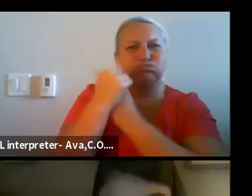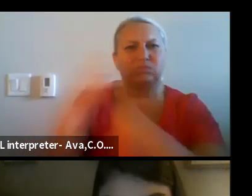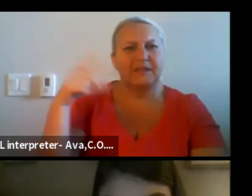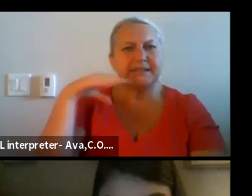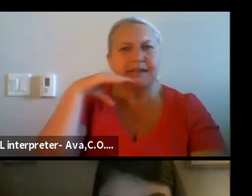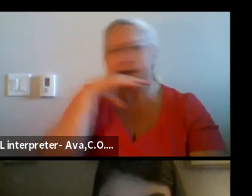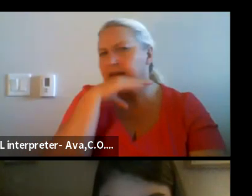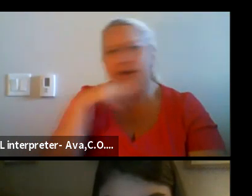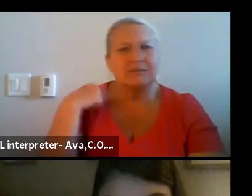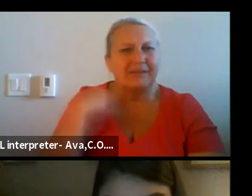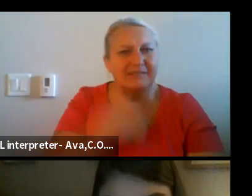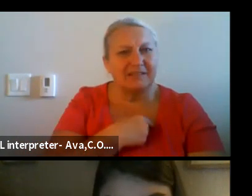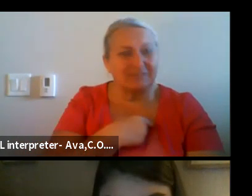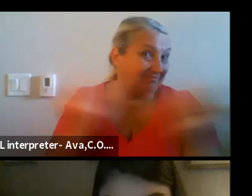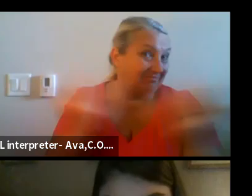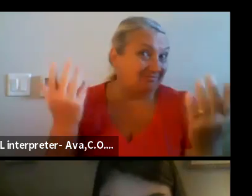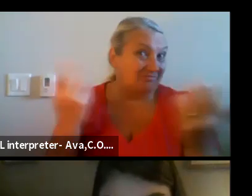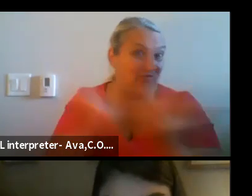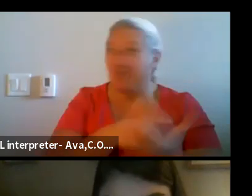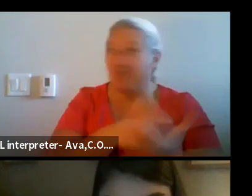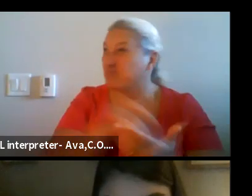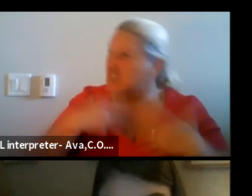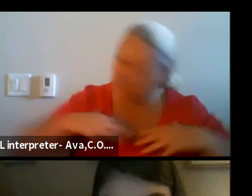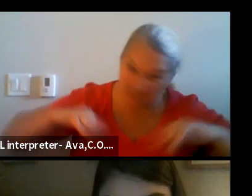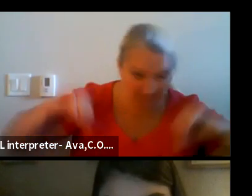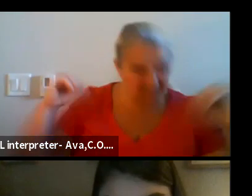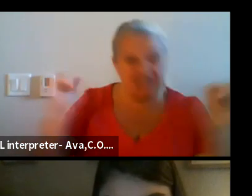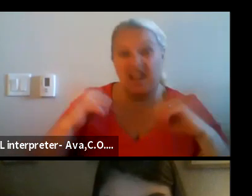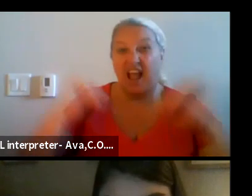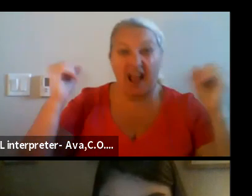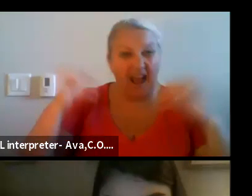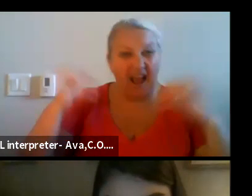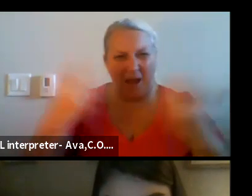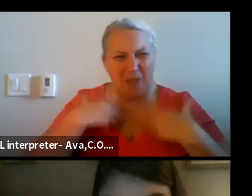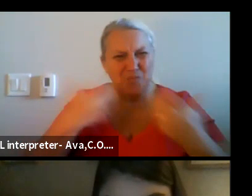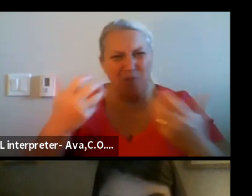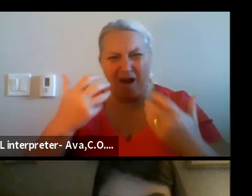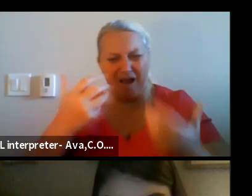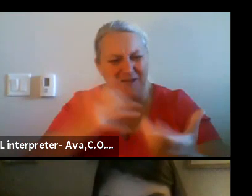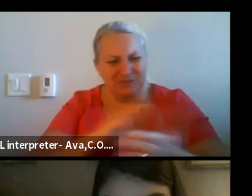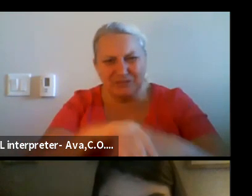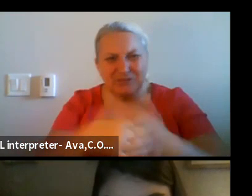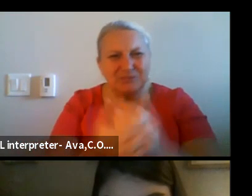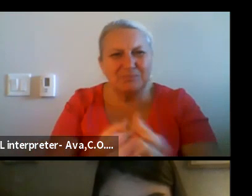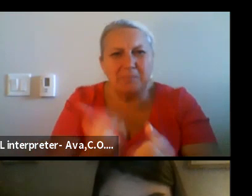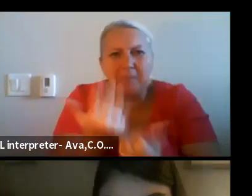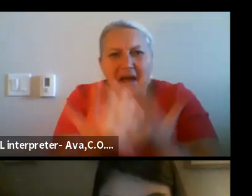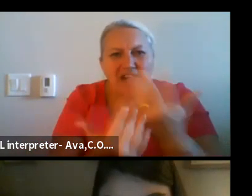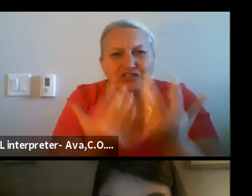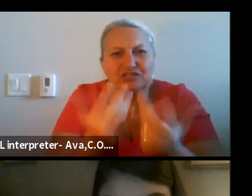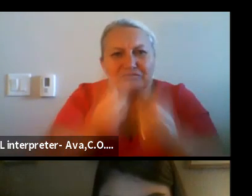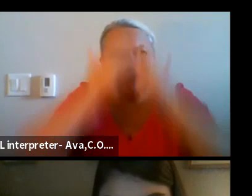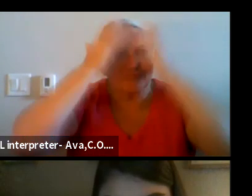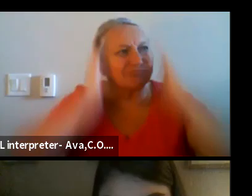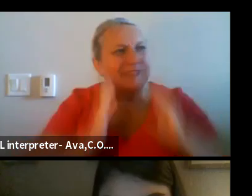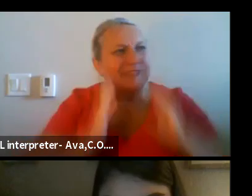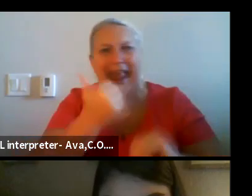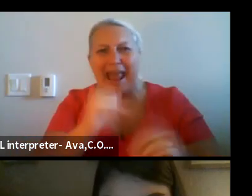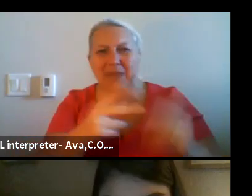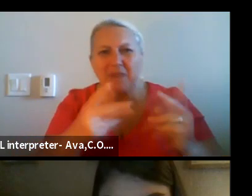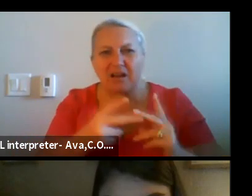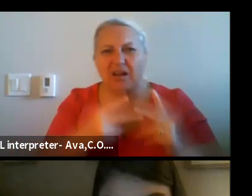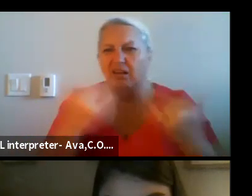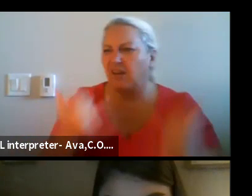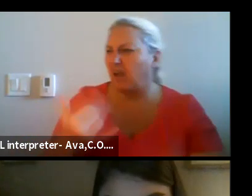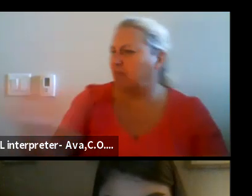that it's yours. Smudge wherever, whenever, you know. We brought in the medicines, and all of a sudden we have a